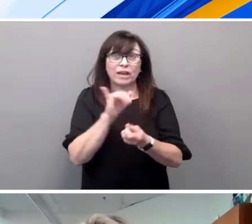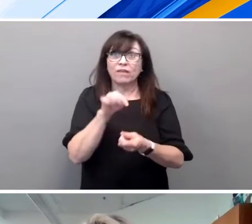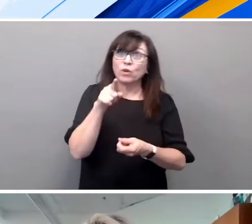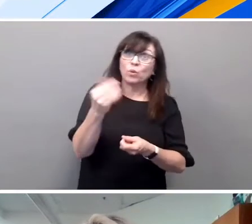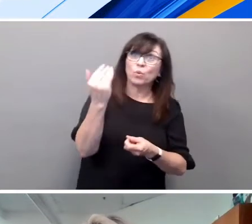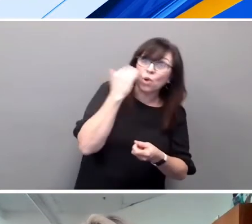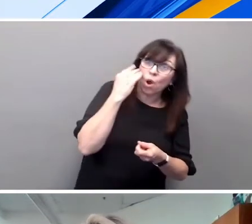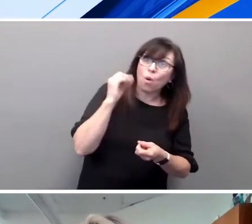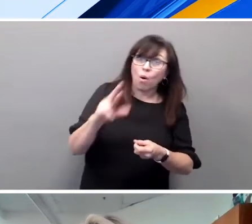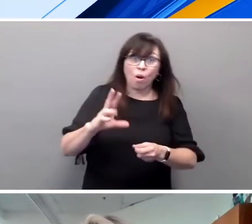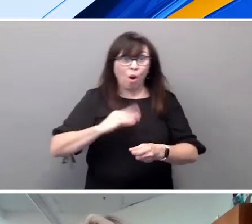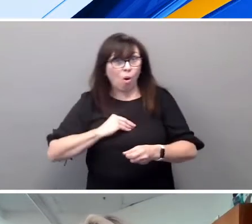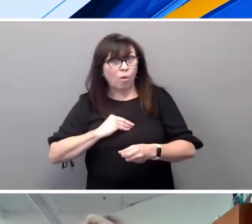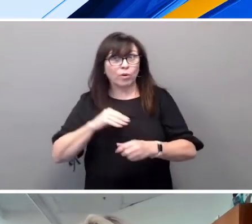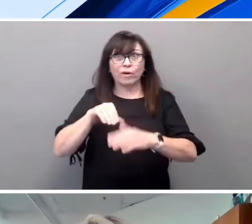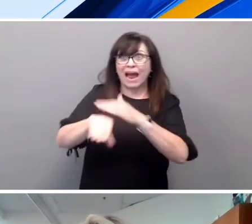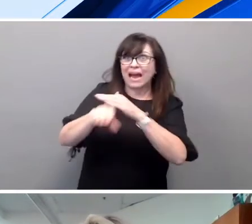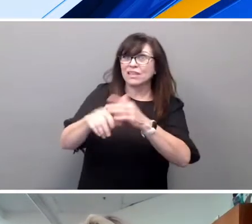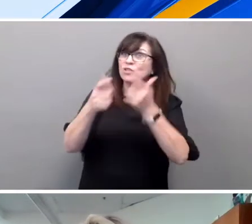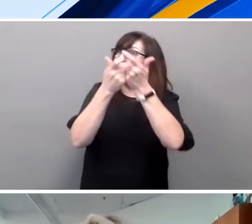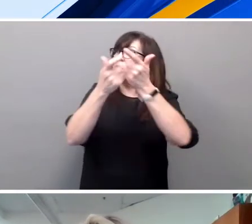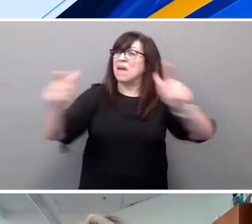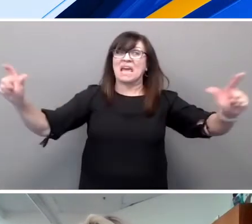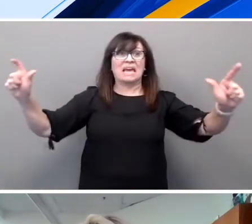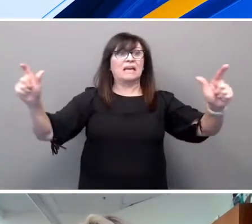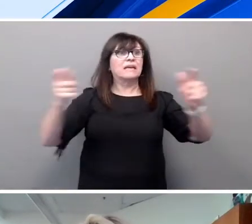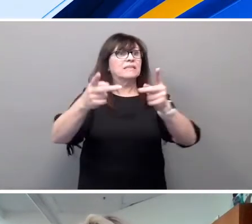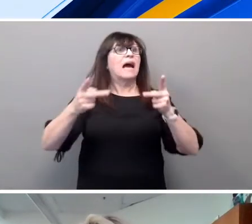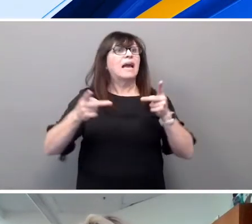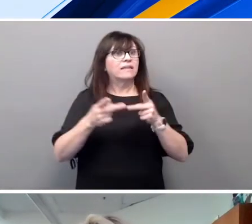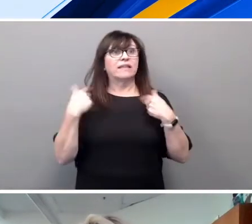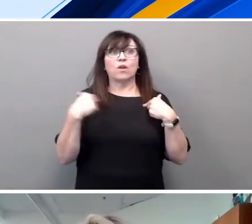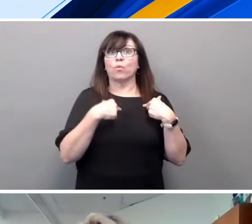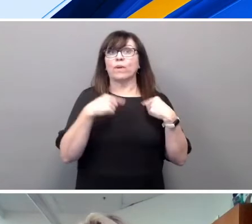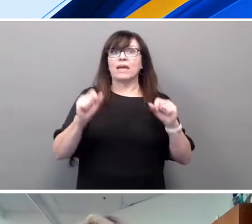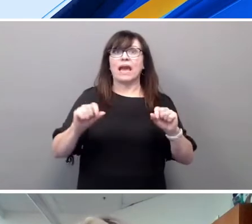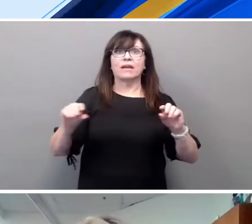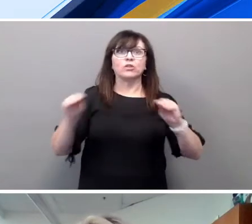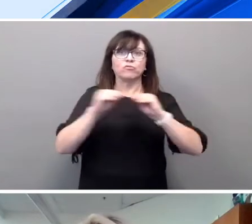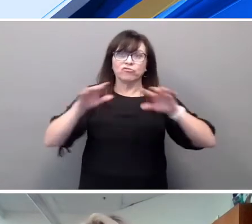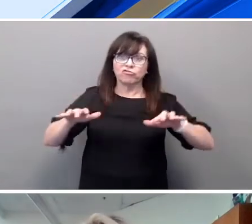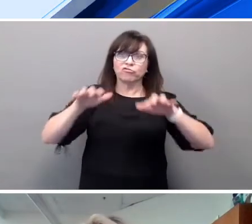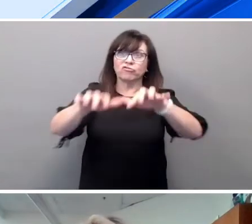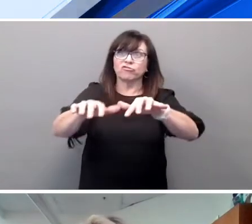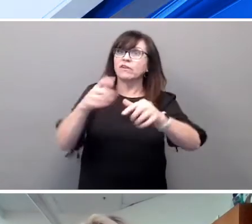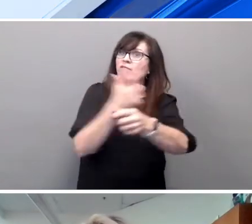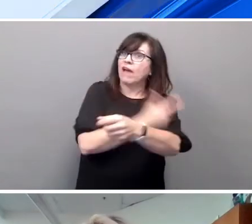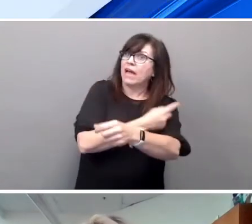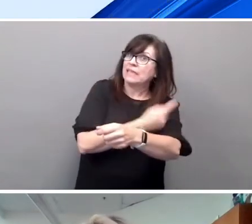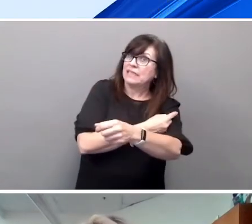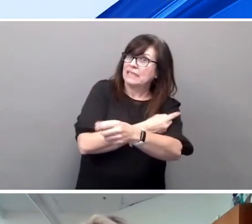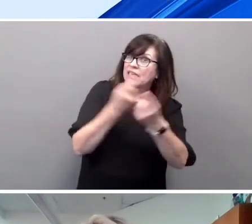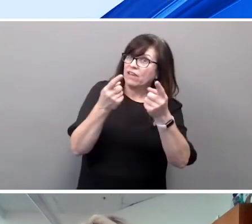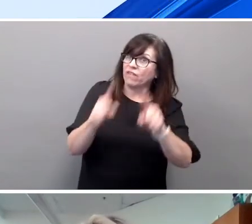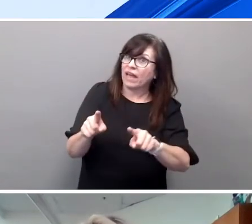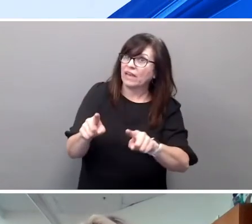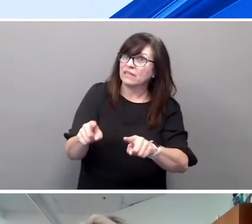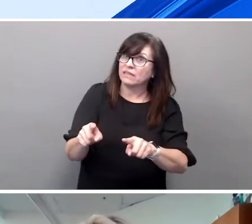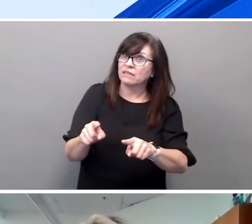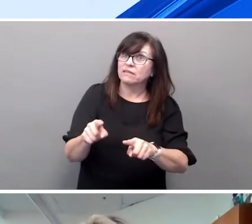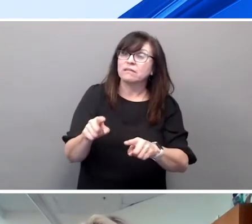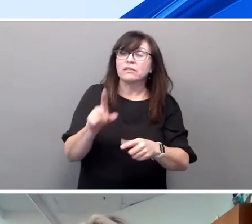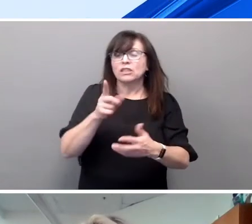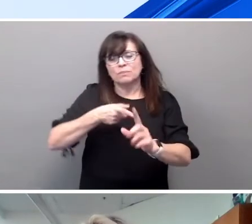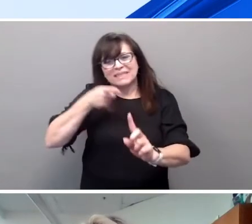or have access to a very large site that we could do more mass vaccine events, particularly in Las Cruces,